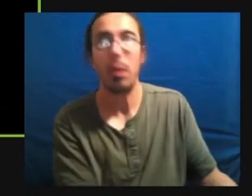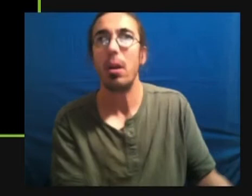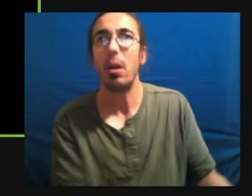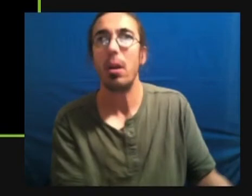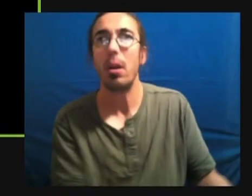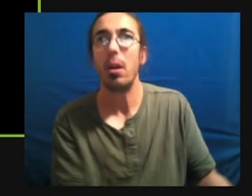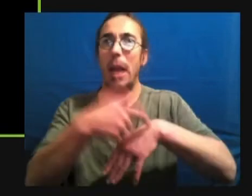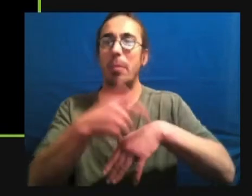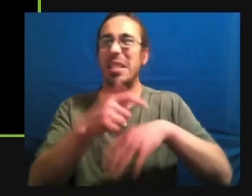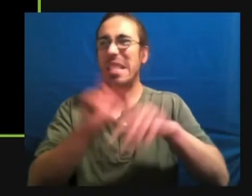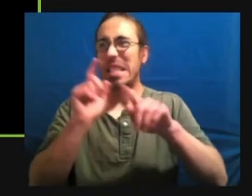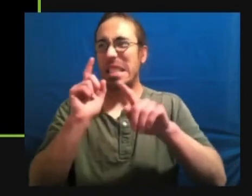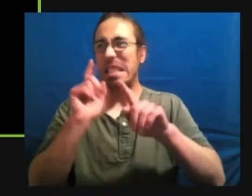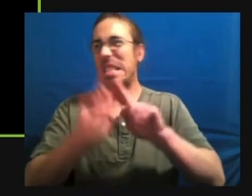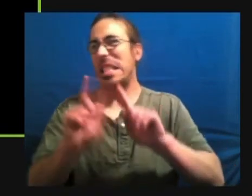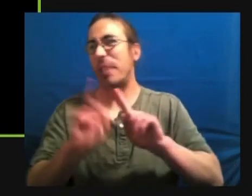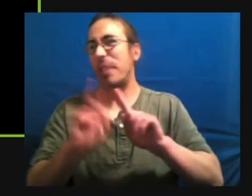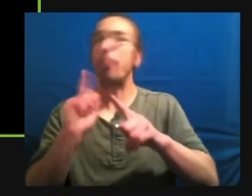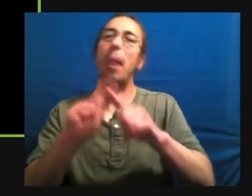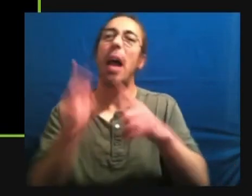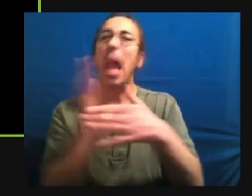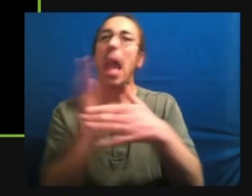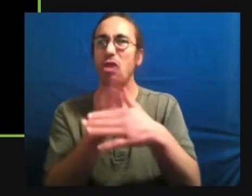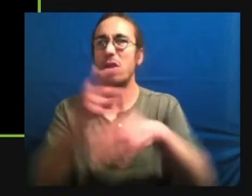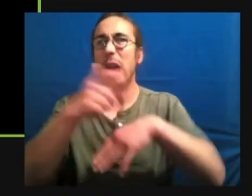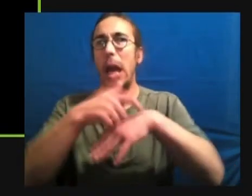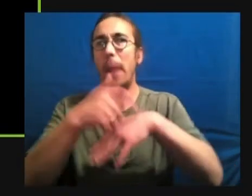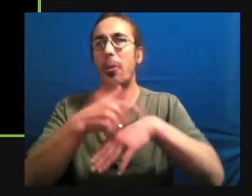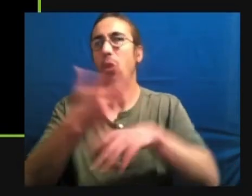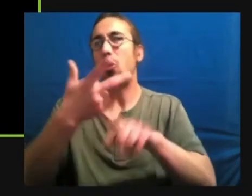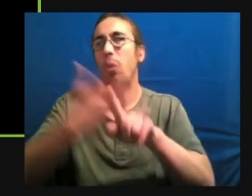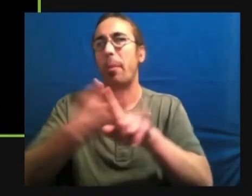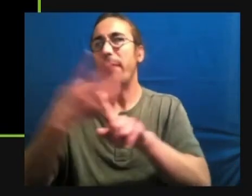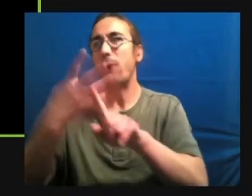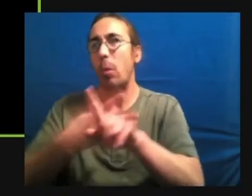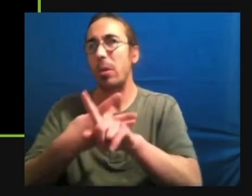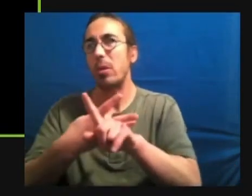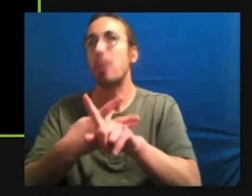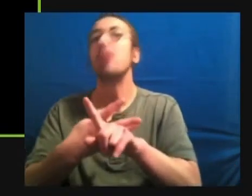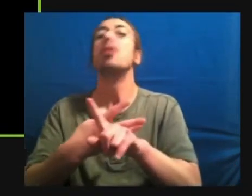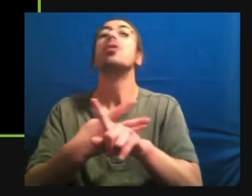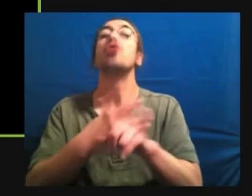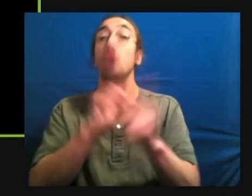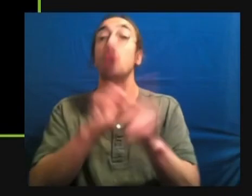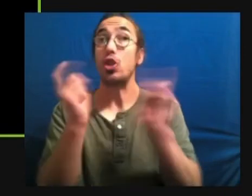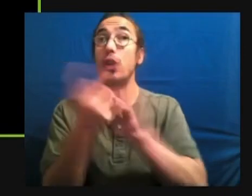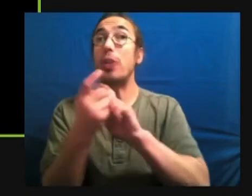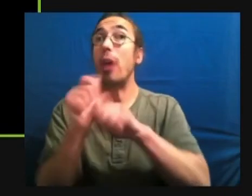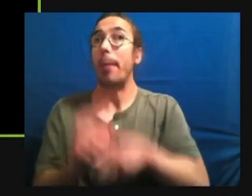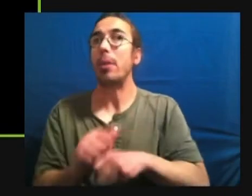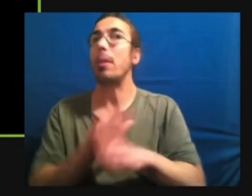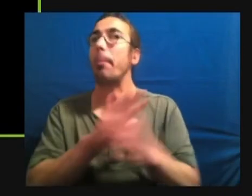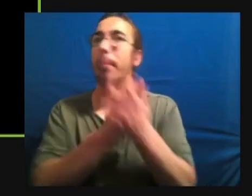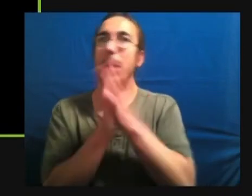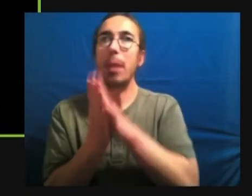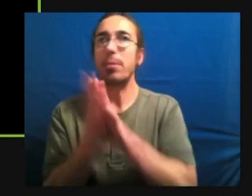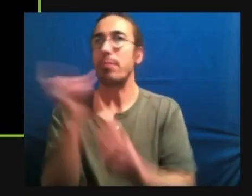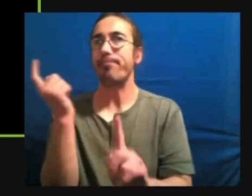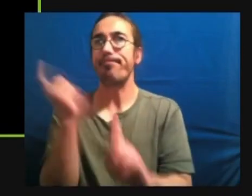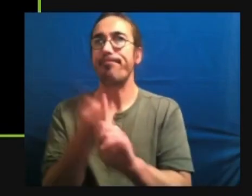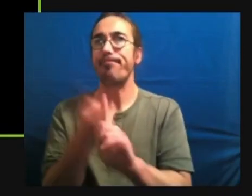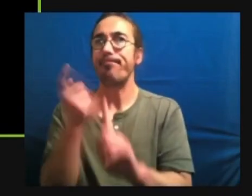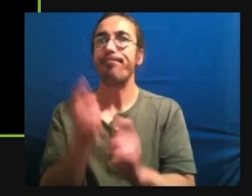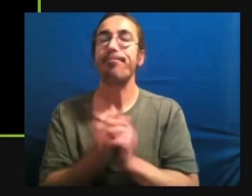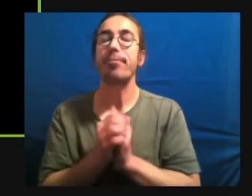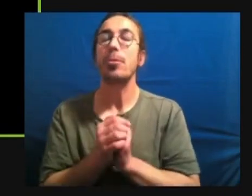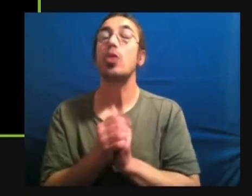that's an average, right? So you you have to work at this kind of empathy.